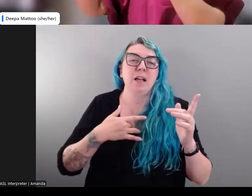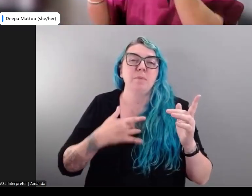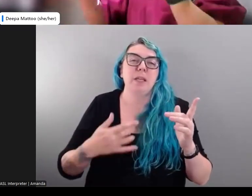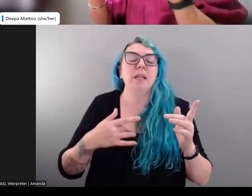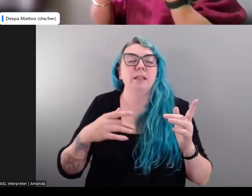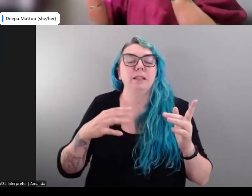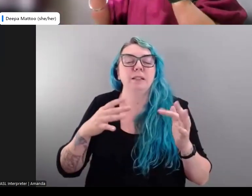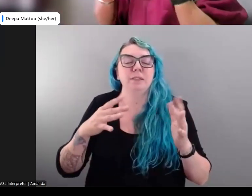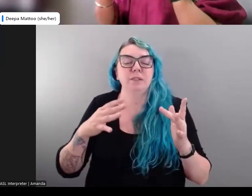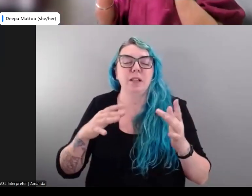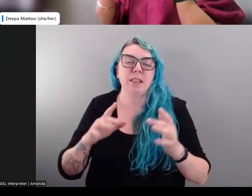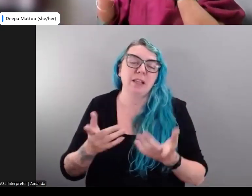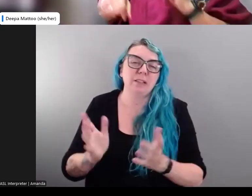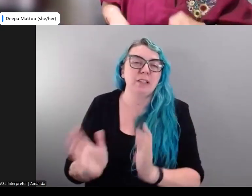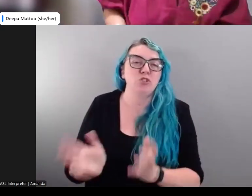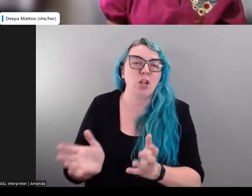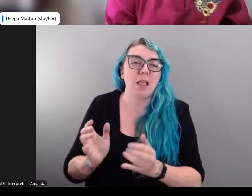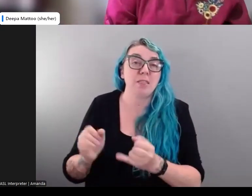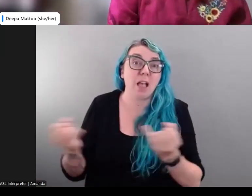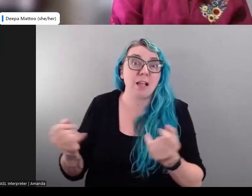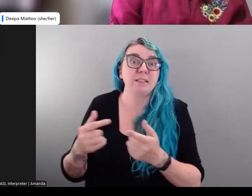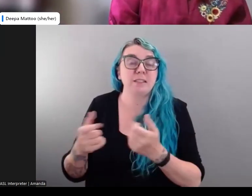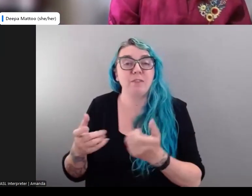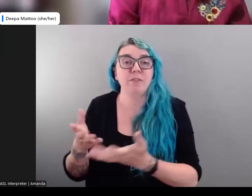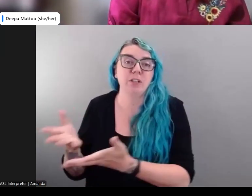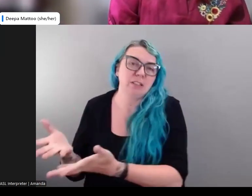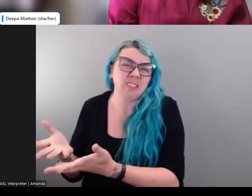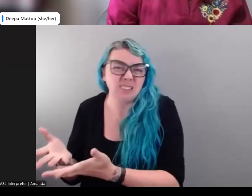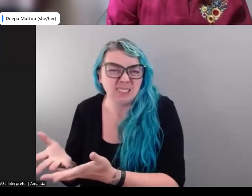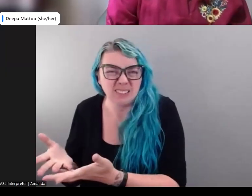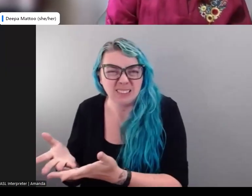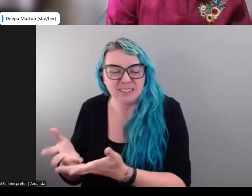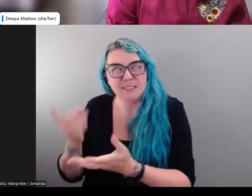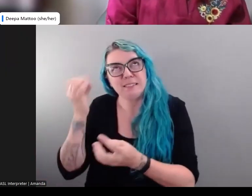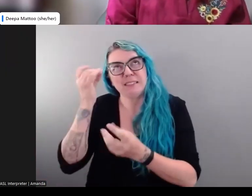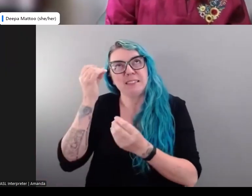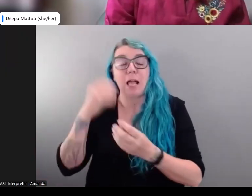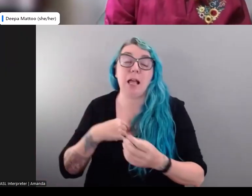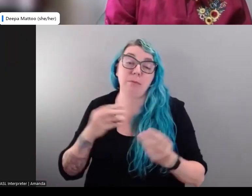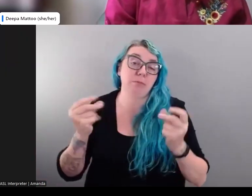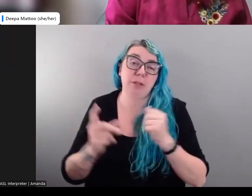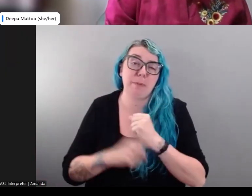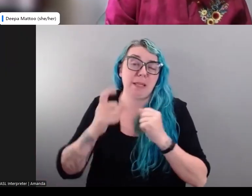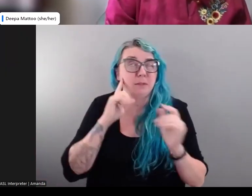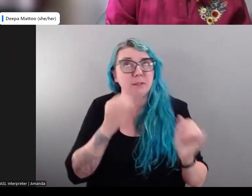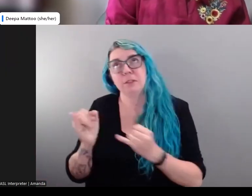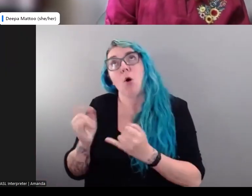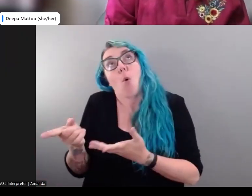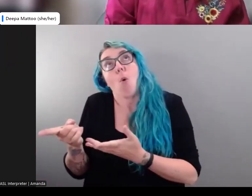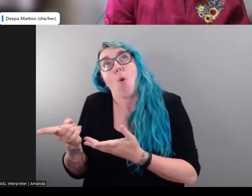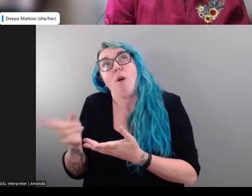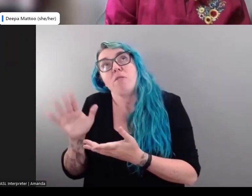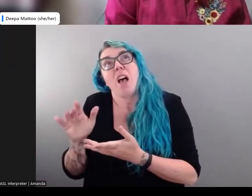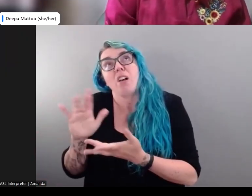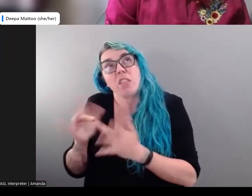like the auto AI focused chat lines. That's where my headspace went. So I apologize. that's